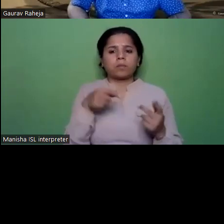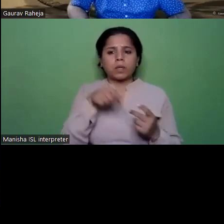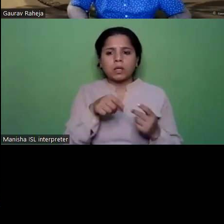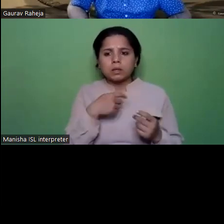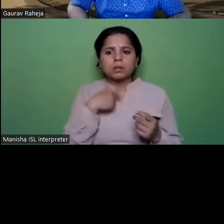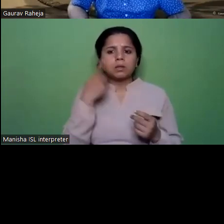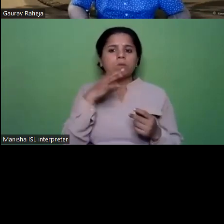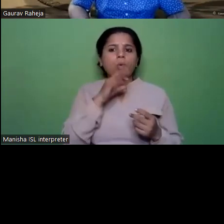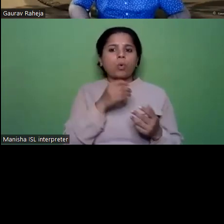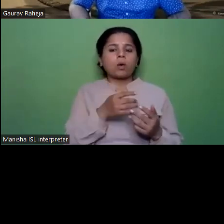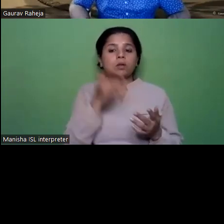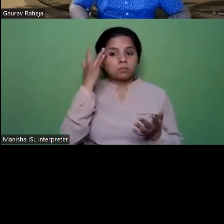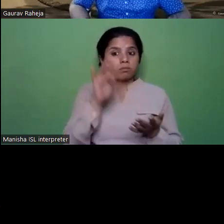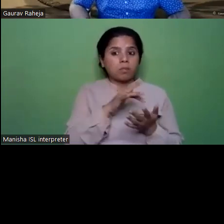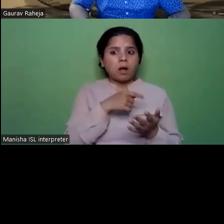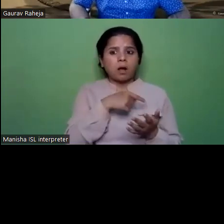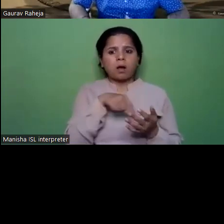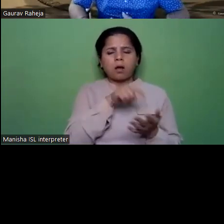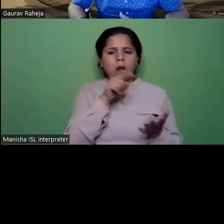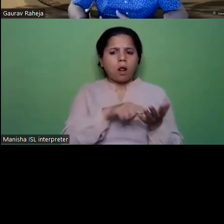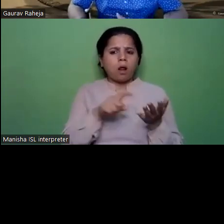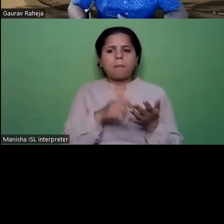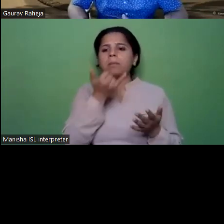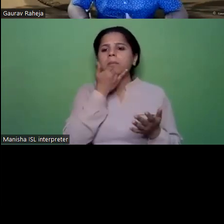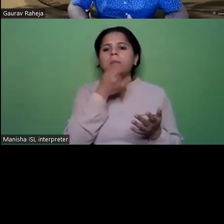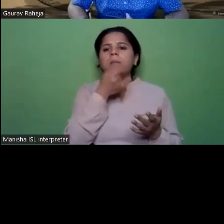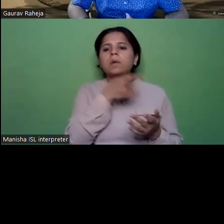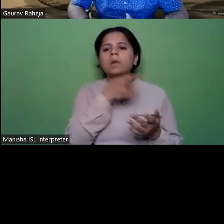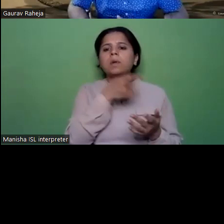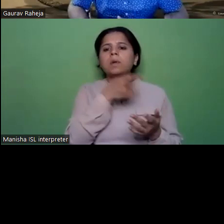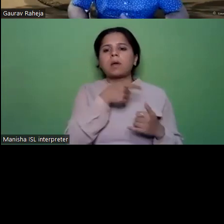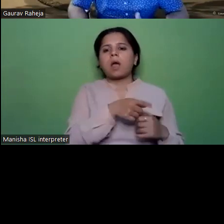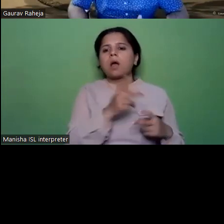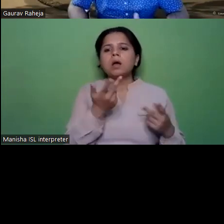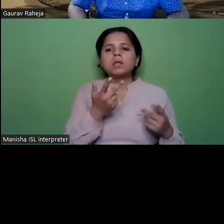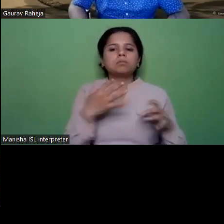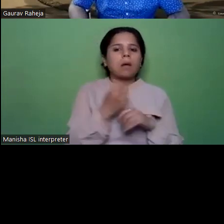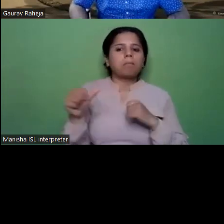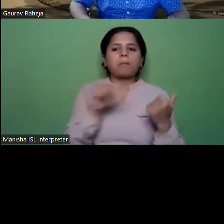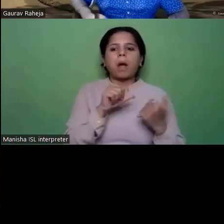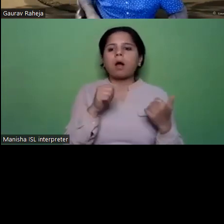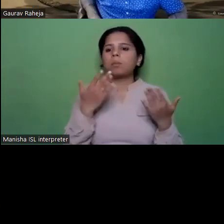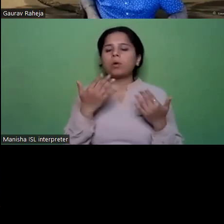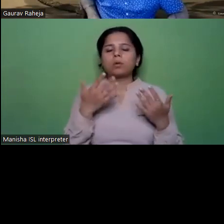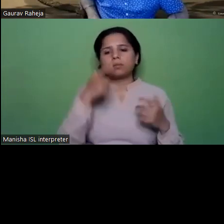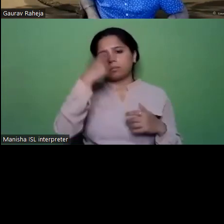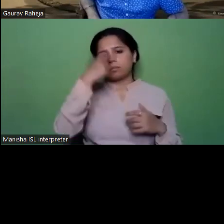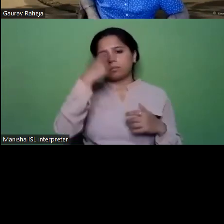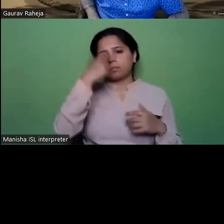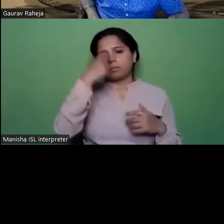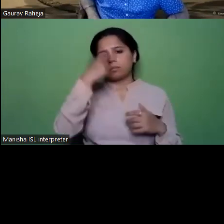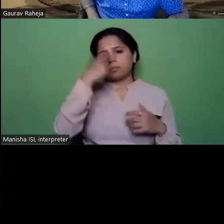in a smart, sensitive phone. So it does not tolerate the errors that are part of humans by virtue of how